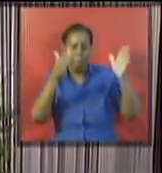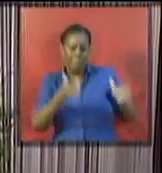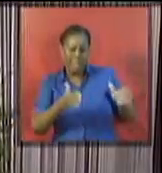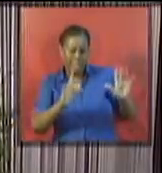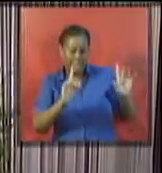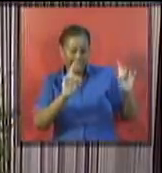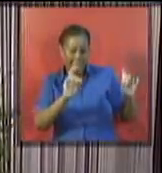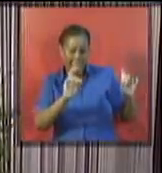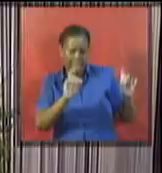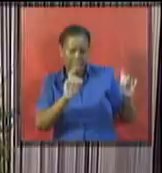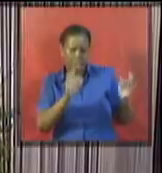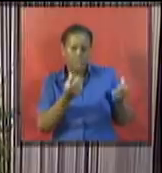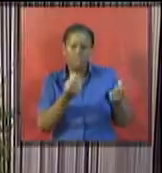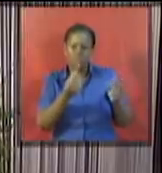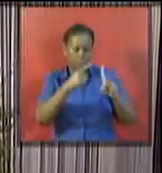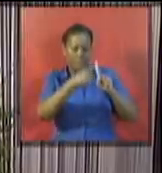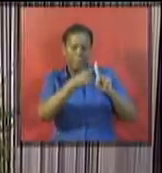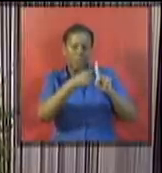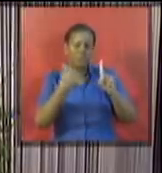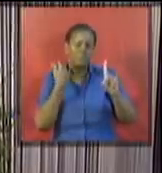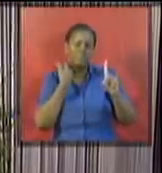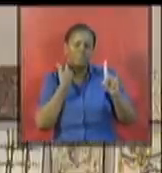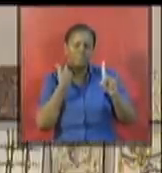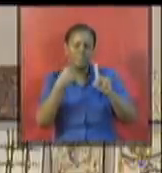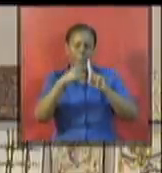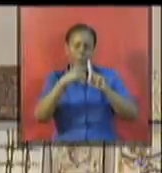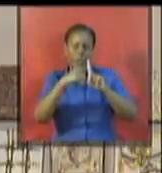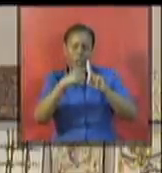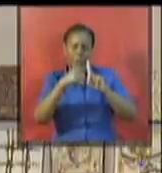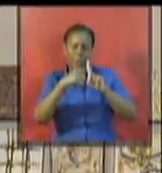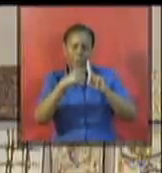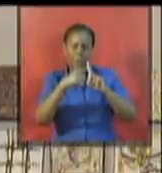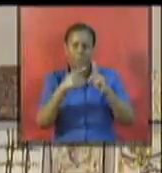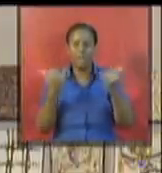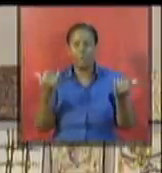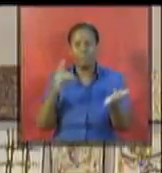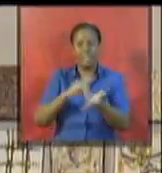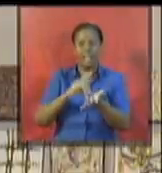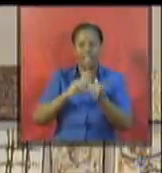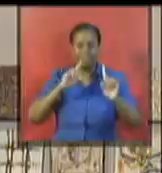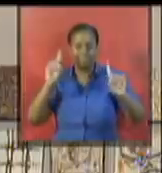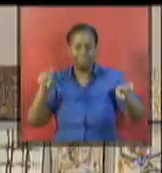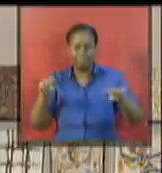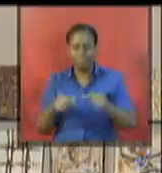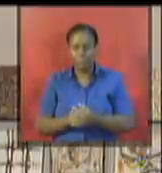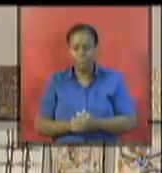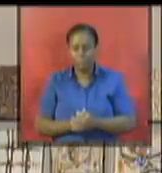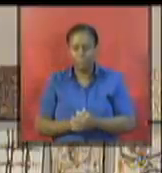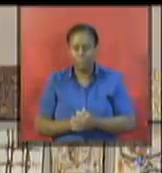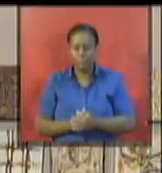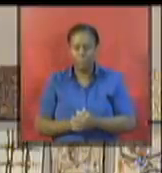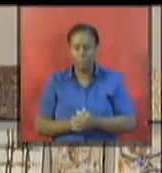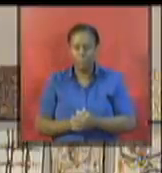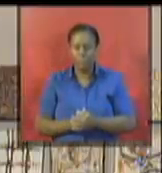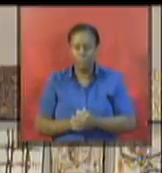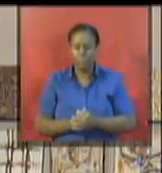Thank you so much for your question. Just to tie up the last bit, the Ministry of Health will send out a public communique